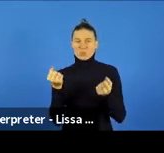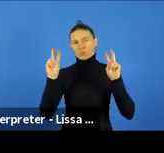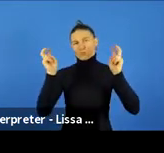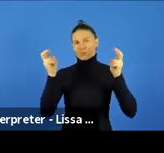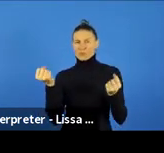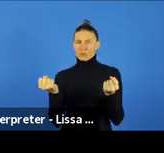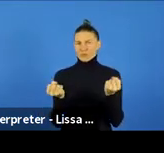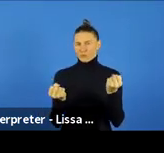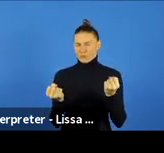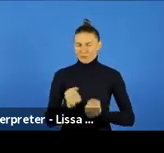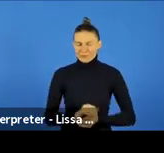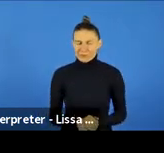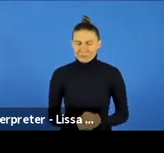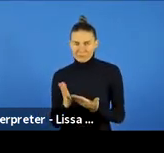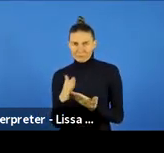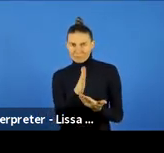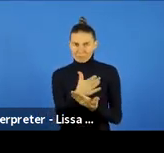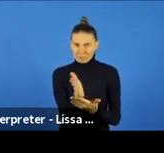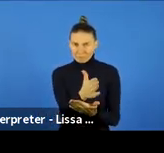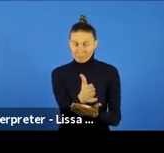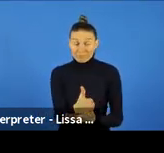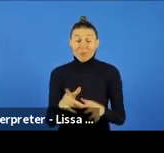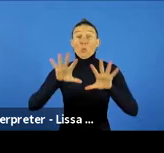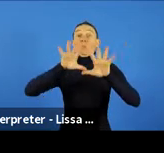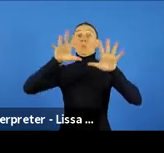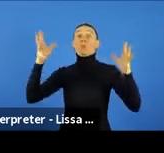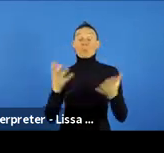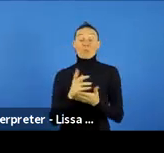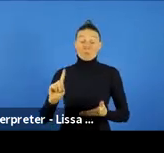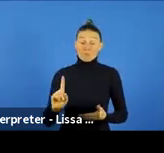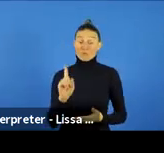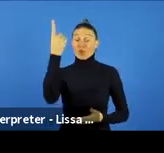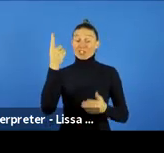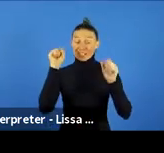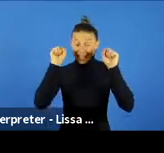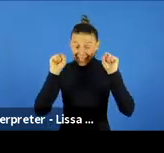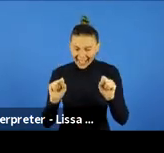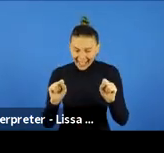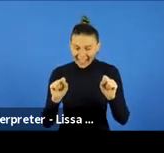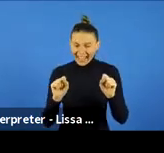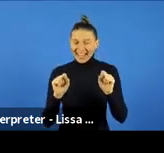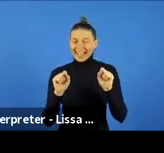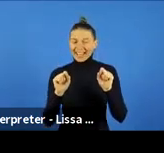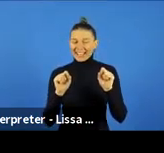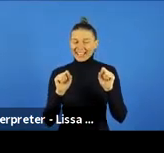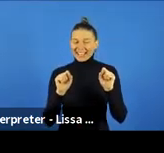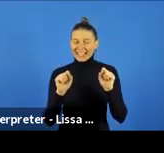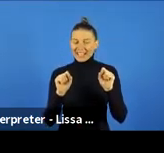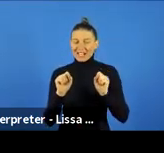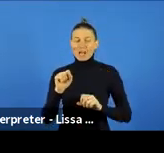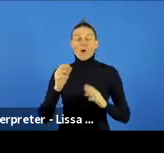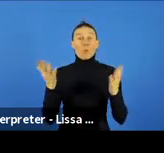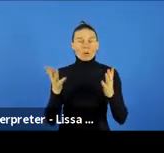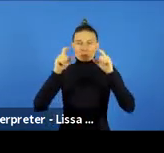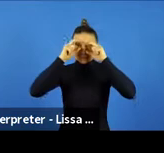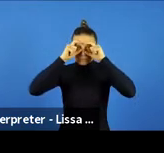It's a first worldwide steering control. Next slide. That is based on smart glasses.